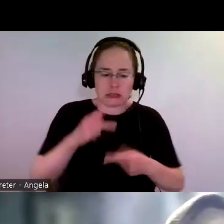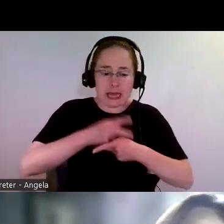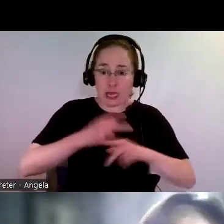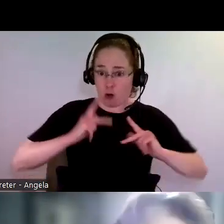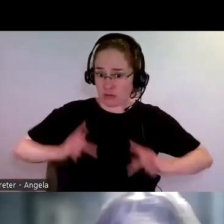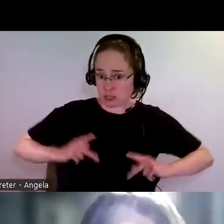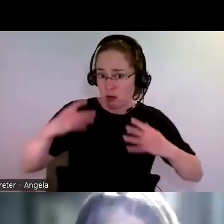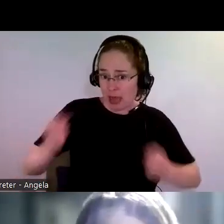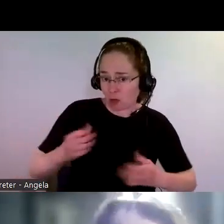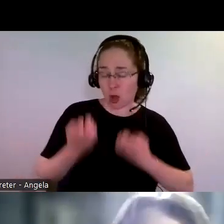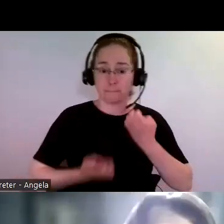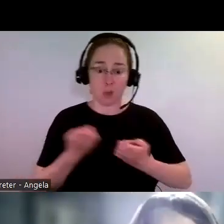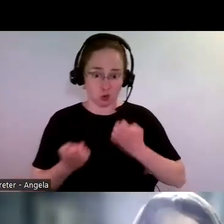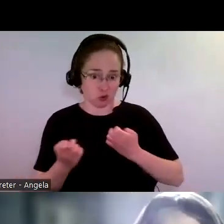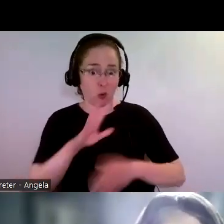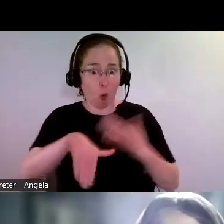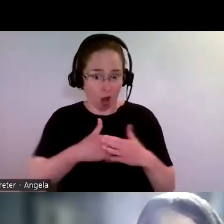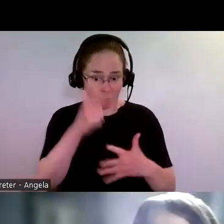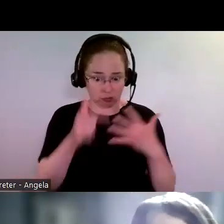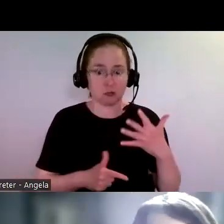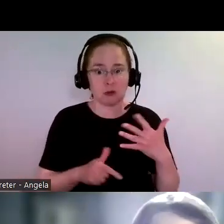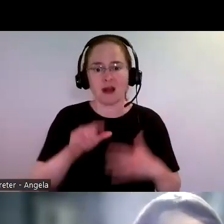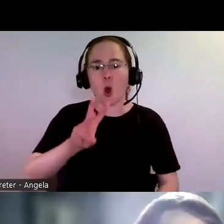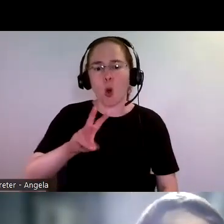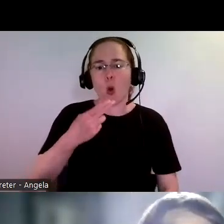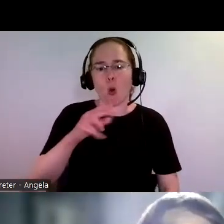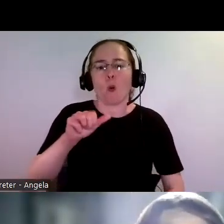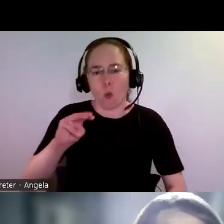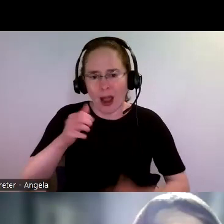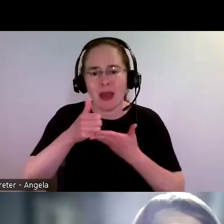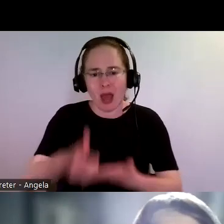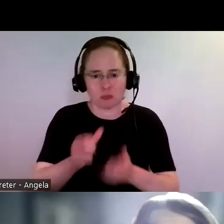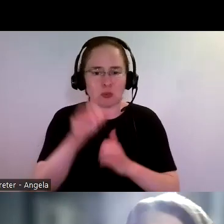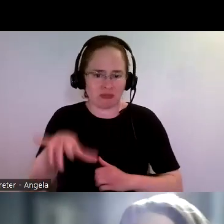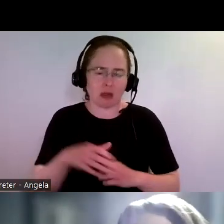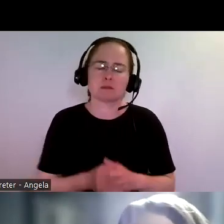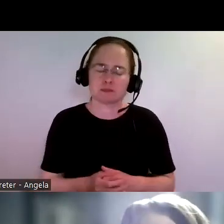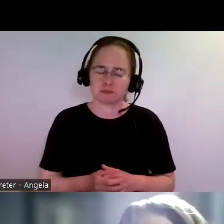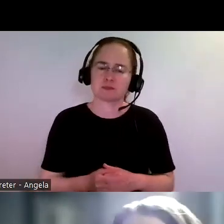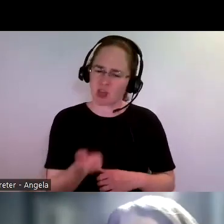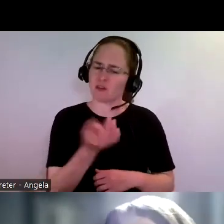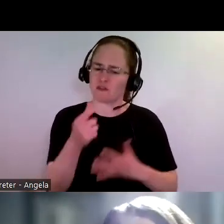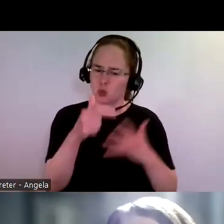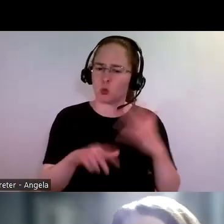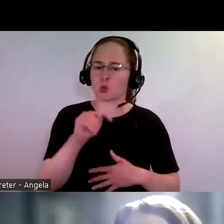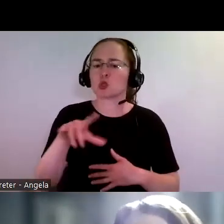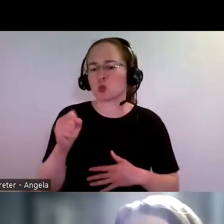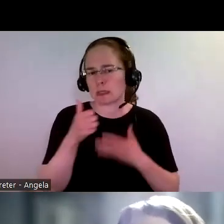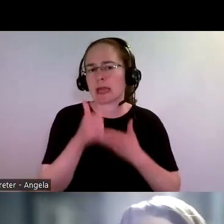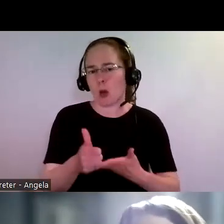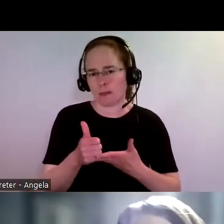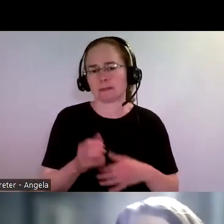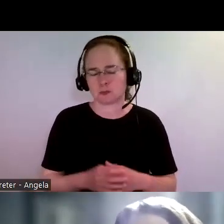our physical and our emotional health, and that's what WHAM does. So these are a few of the tools that help